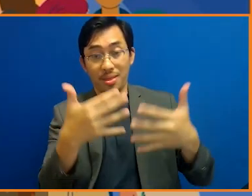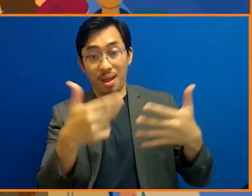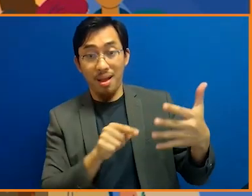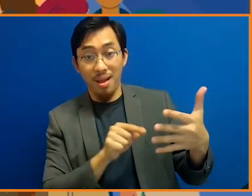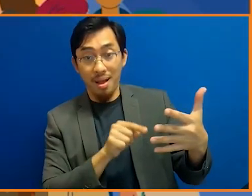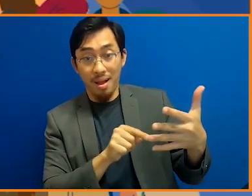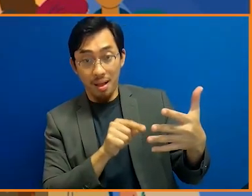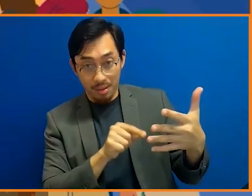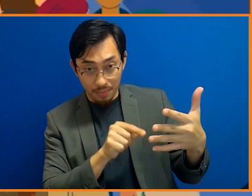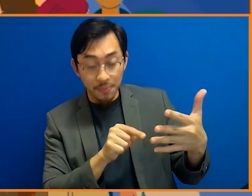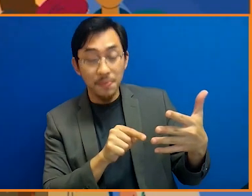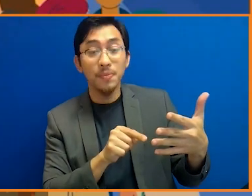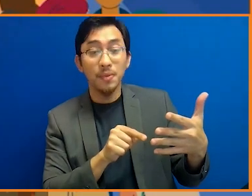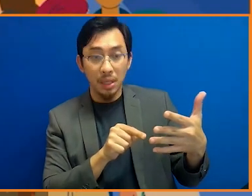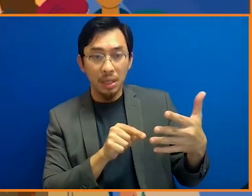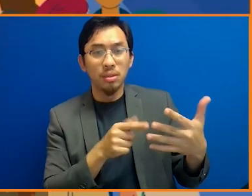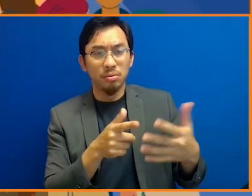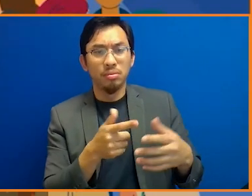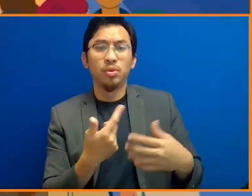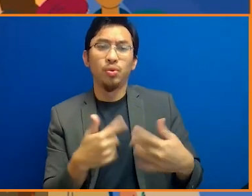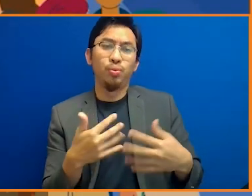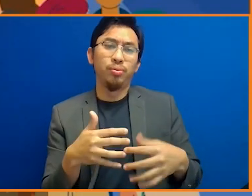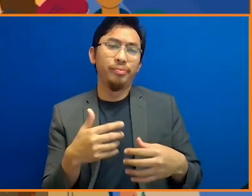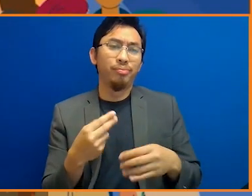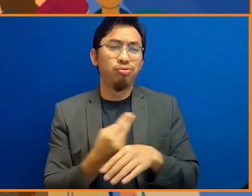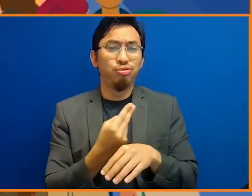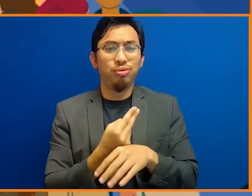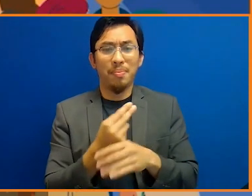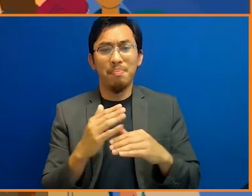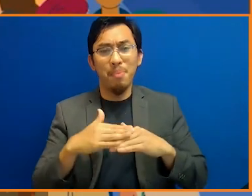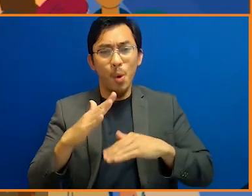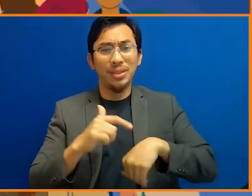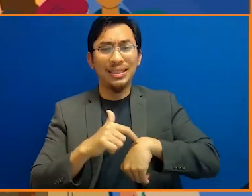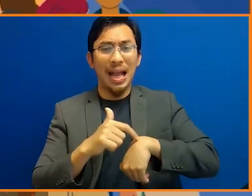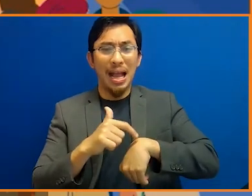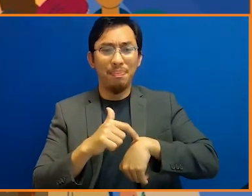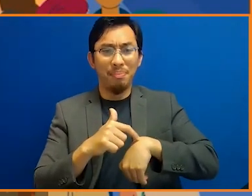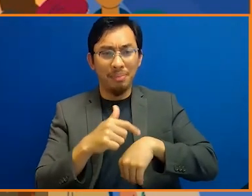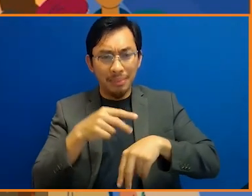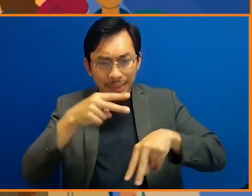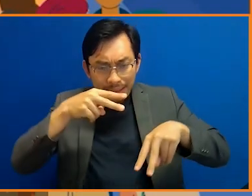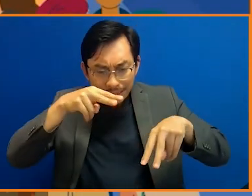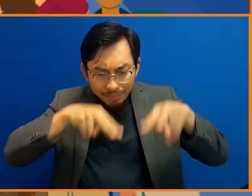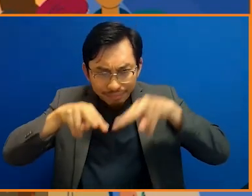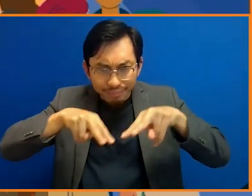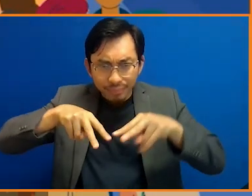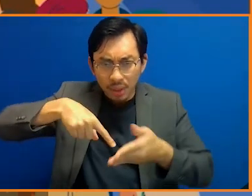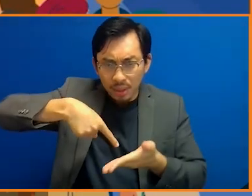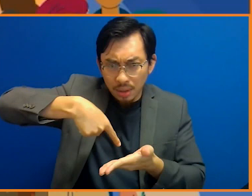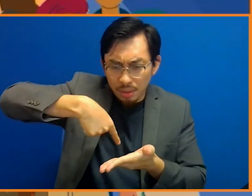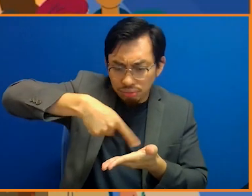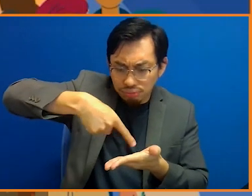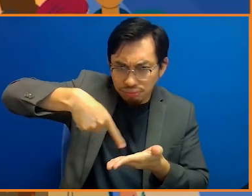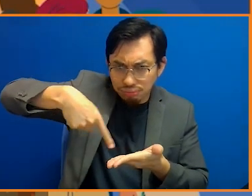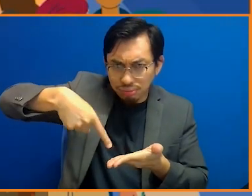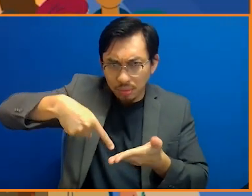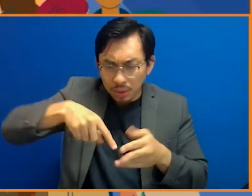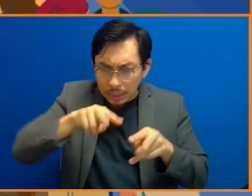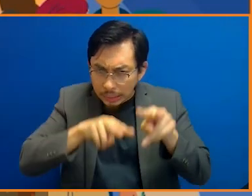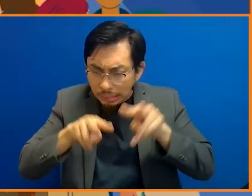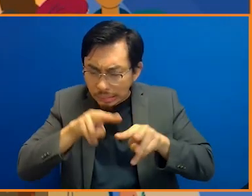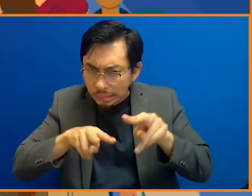earthquake in the database, and it take more time to for the seismic